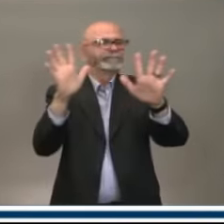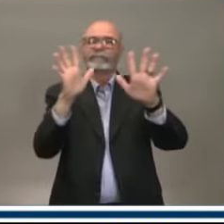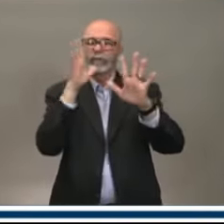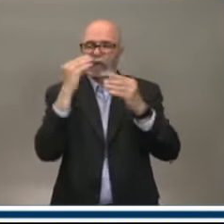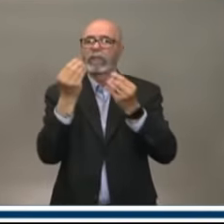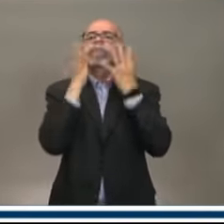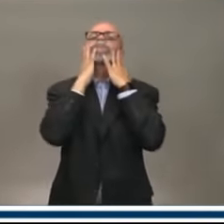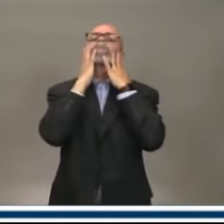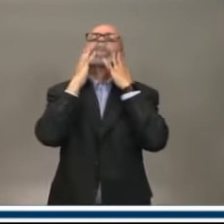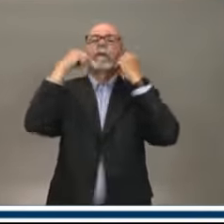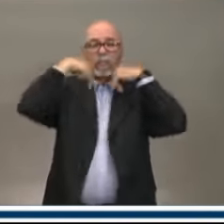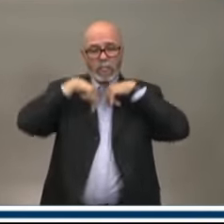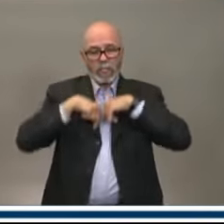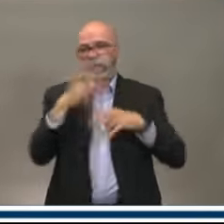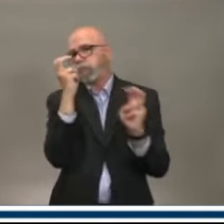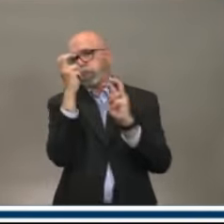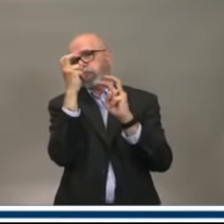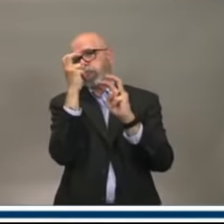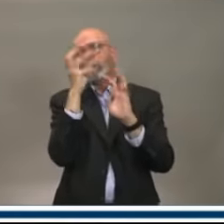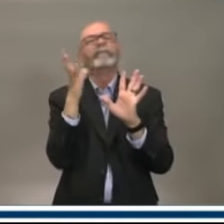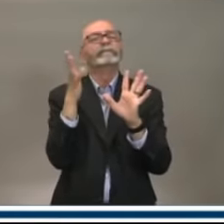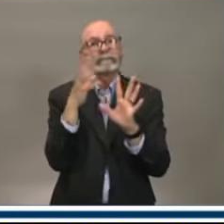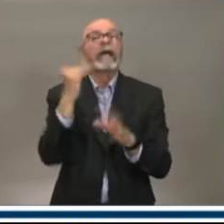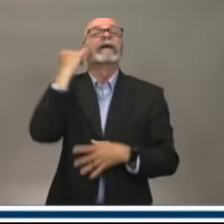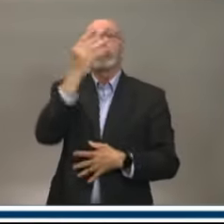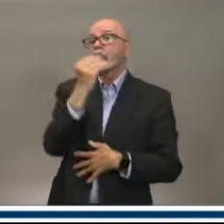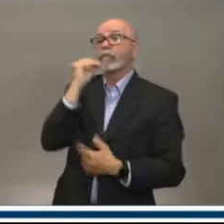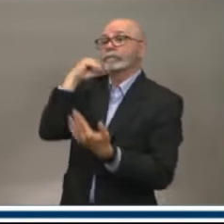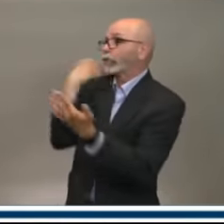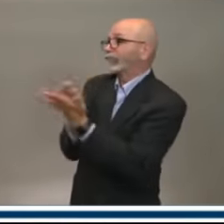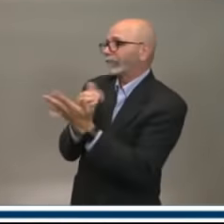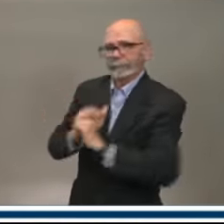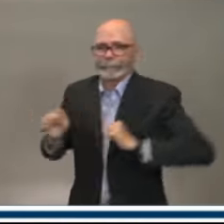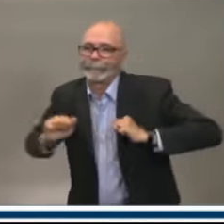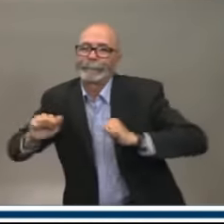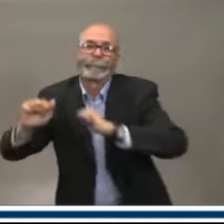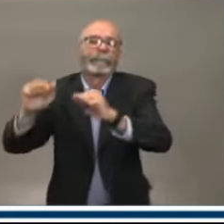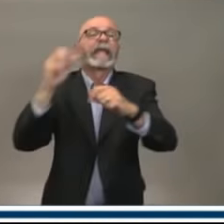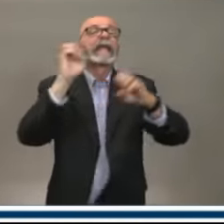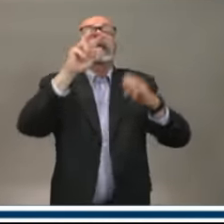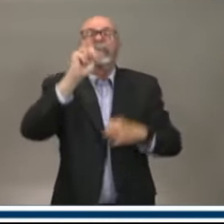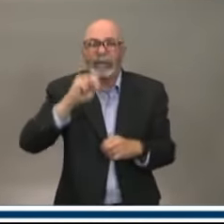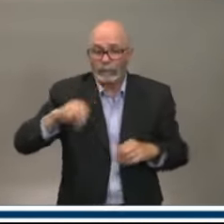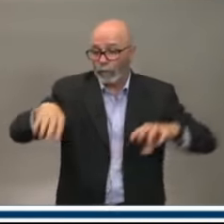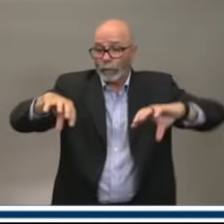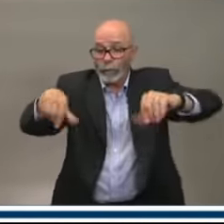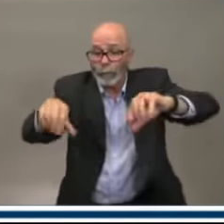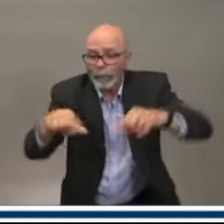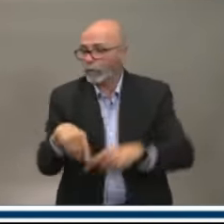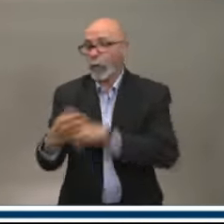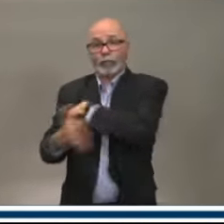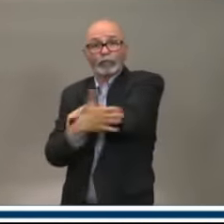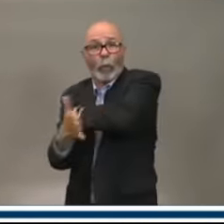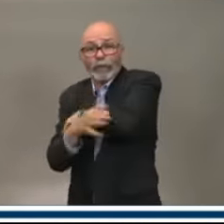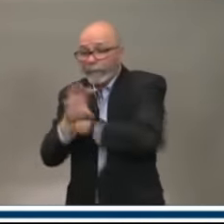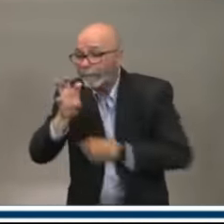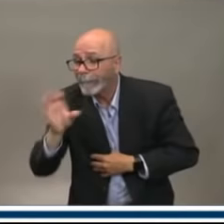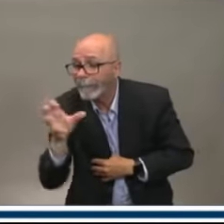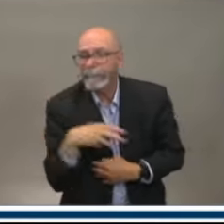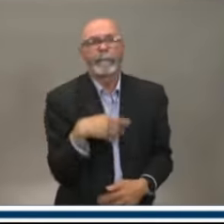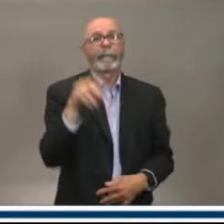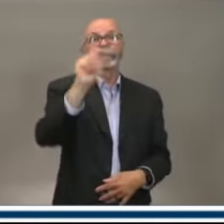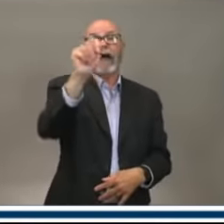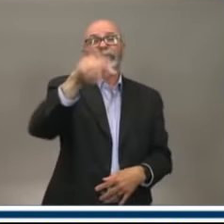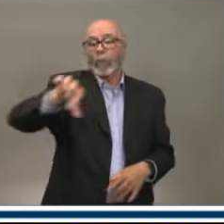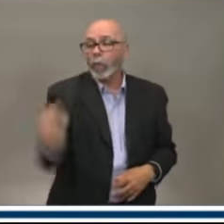disinfectant cleaner, high-touch surfaces, counters, doorknobs, taps, things like that. People, it's also